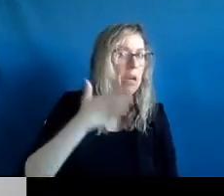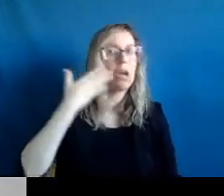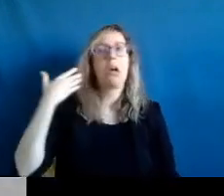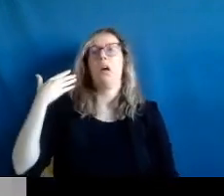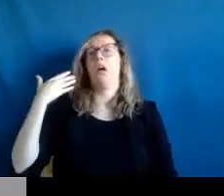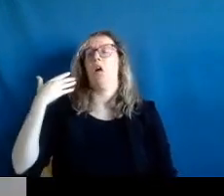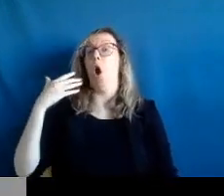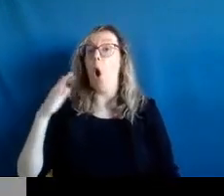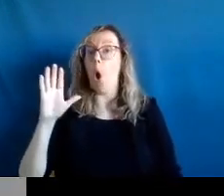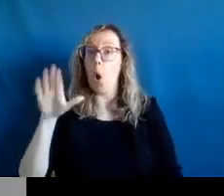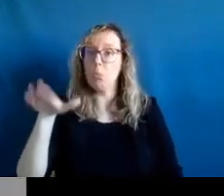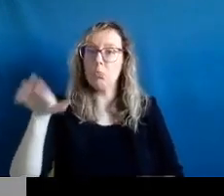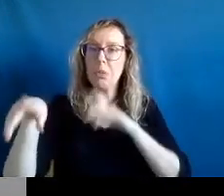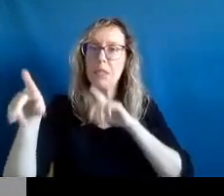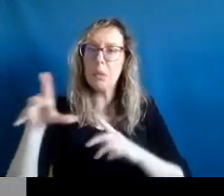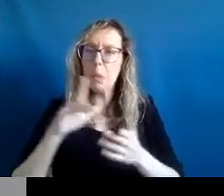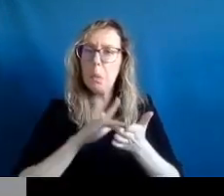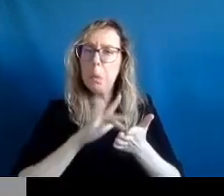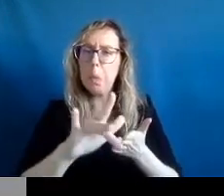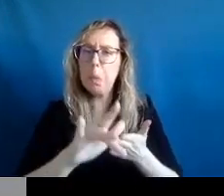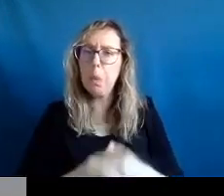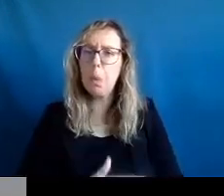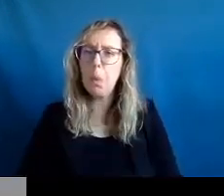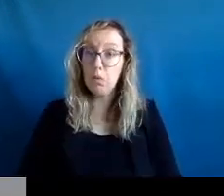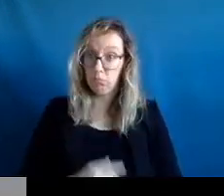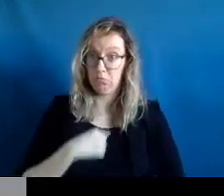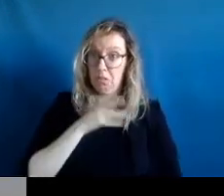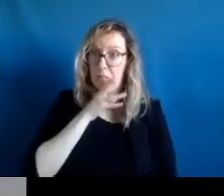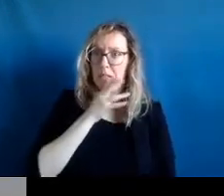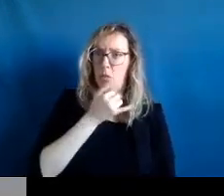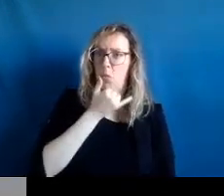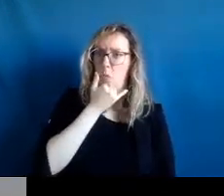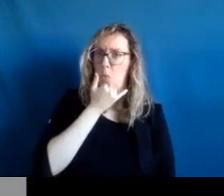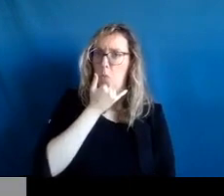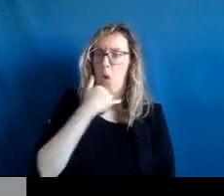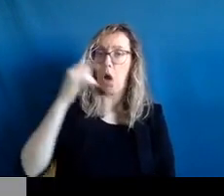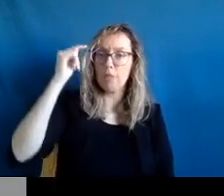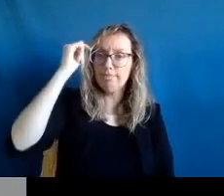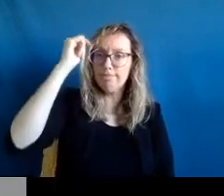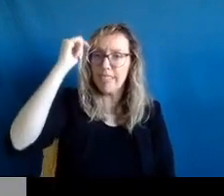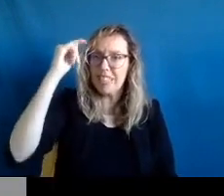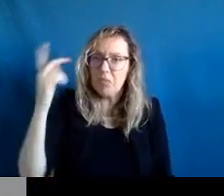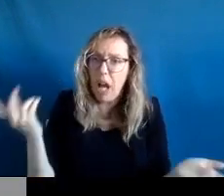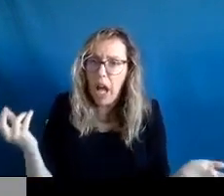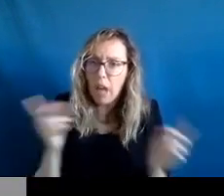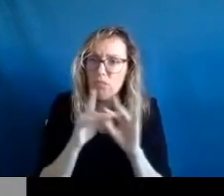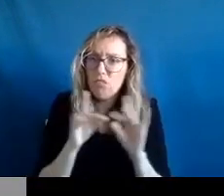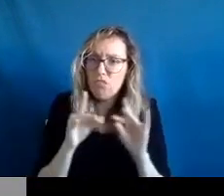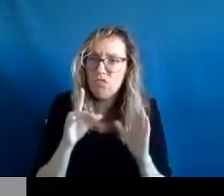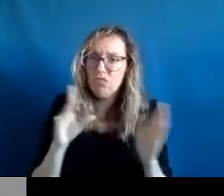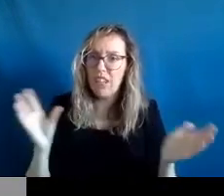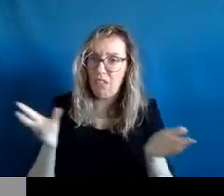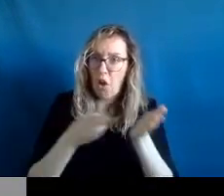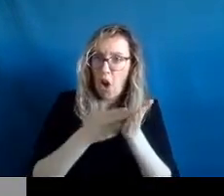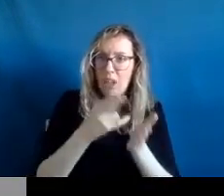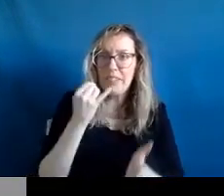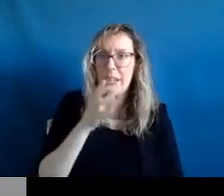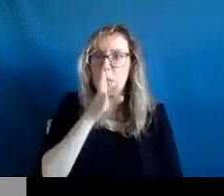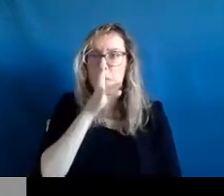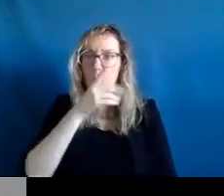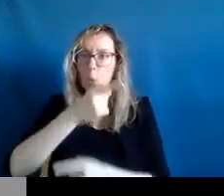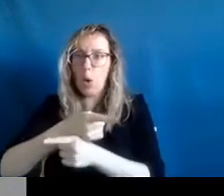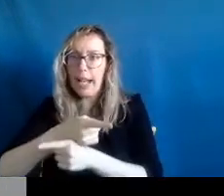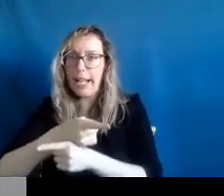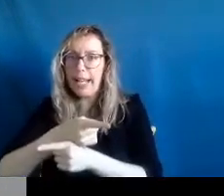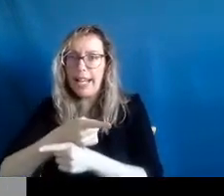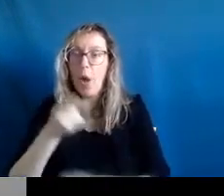priest?" "If I speak wrongly, testify about what was wrong. But if I speak correctly, why do you strike